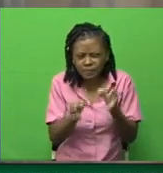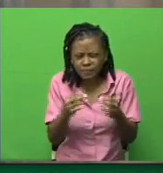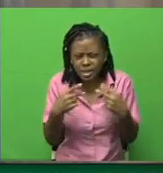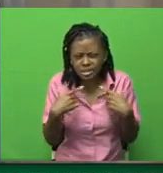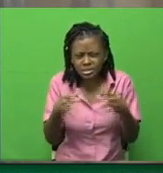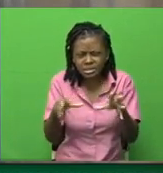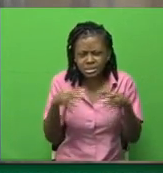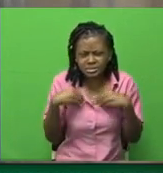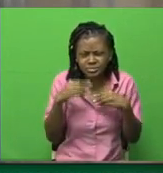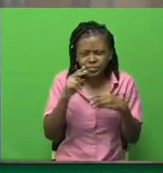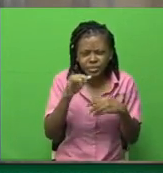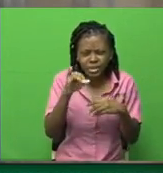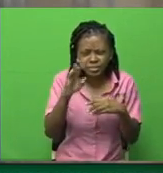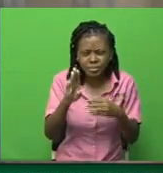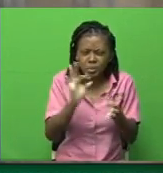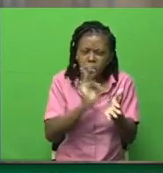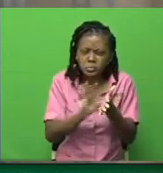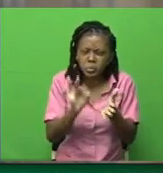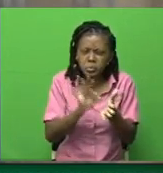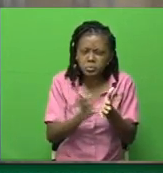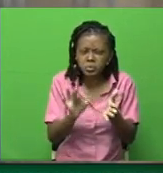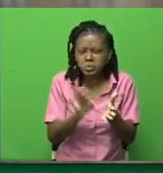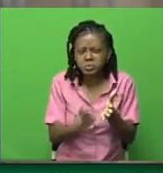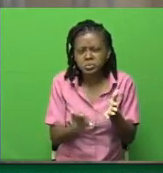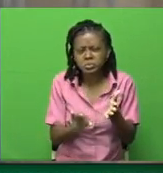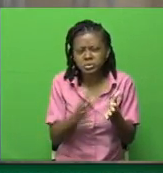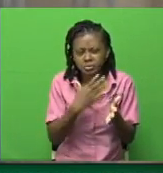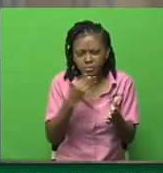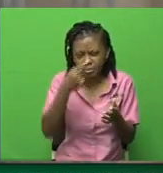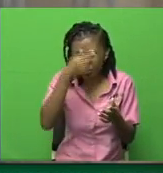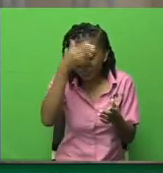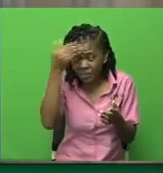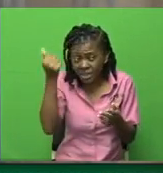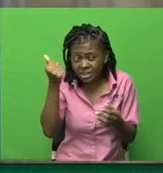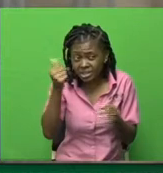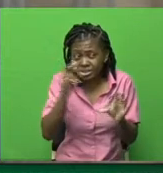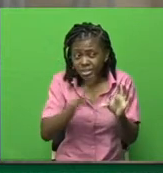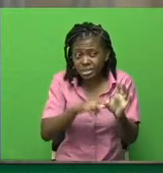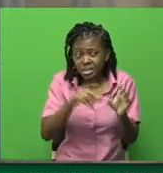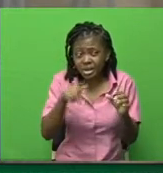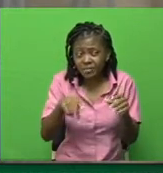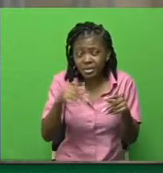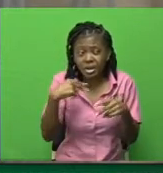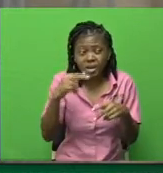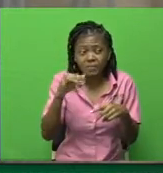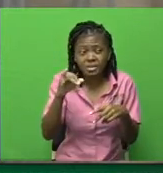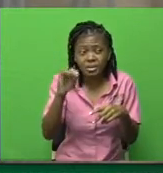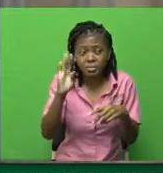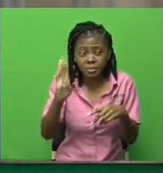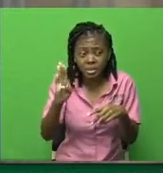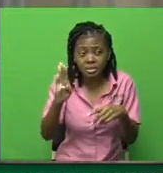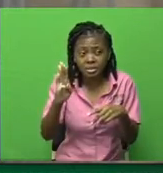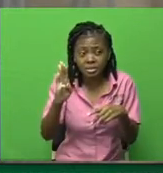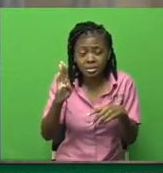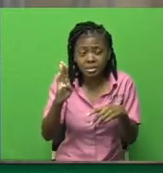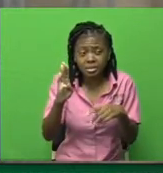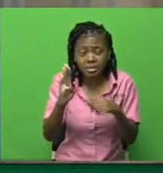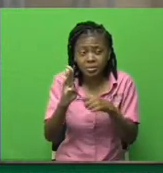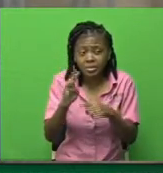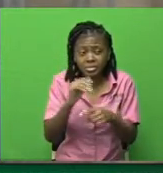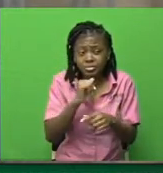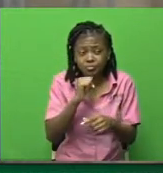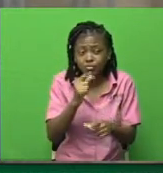narrative and let us not forget that chairman of the nib is in all of you illegally hand-picked and appointed by this